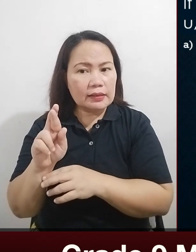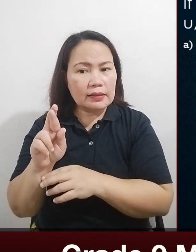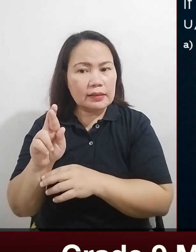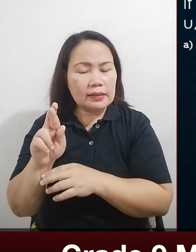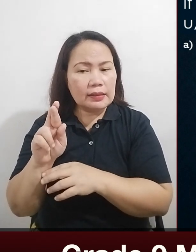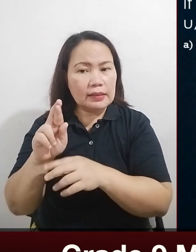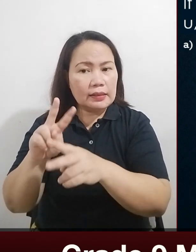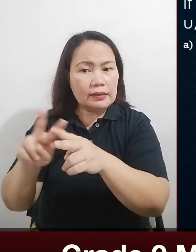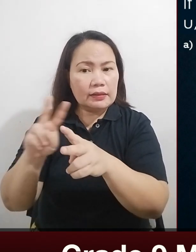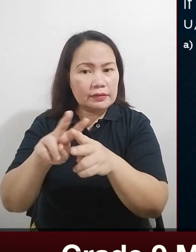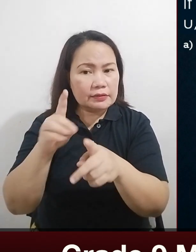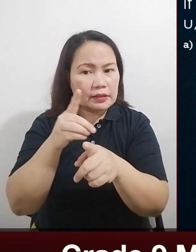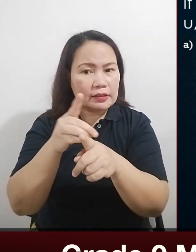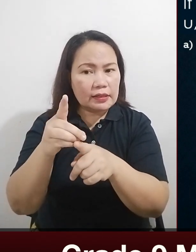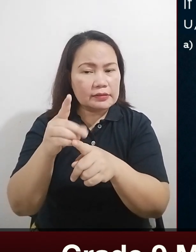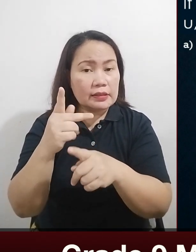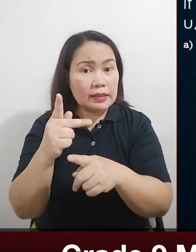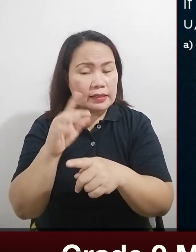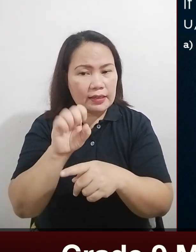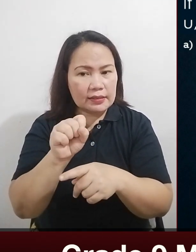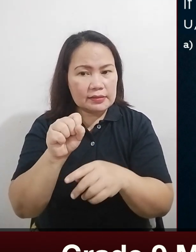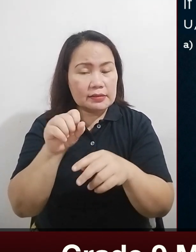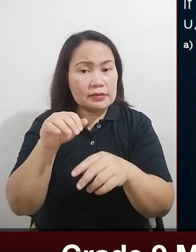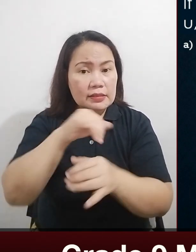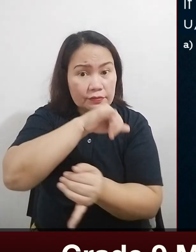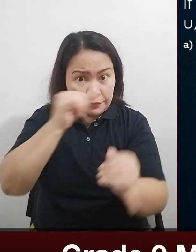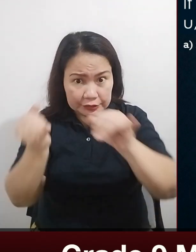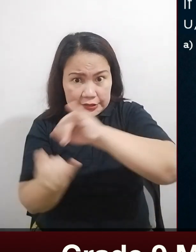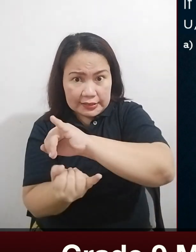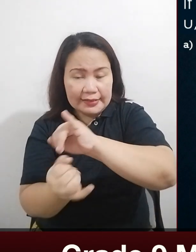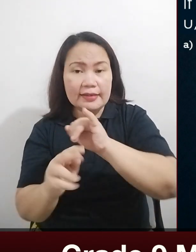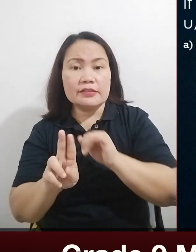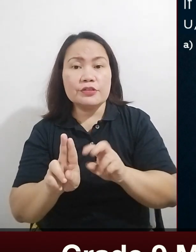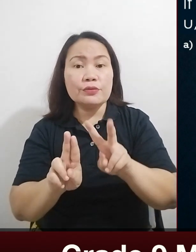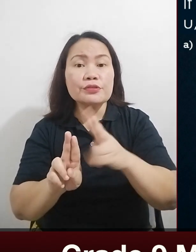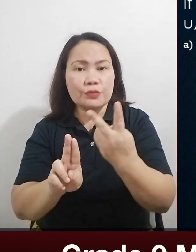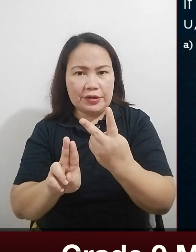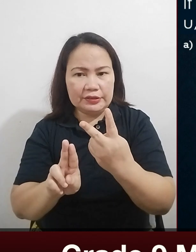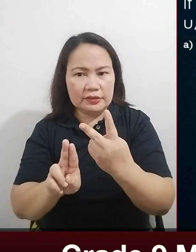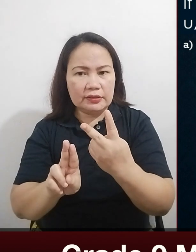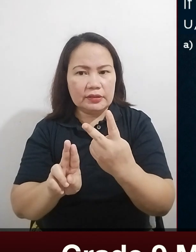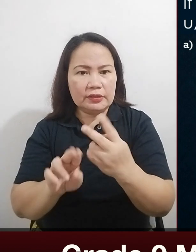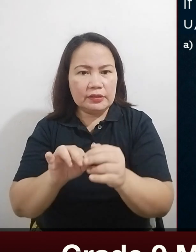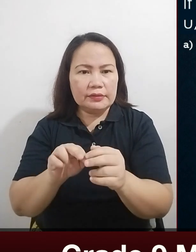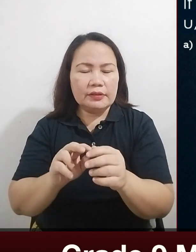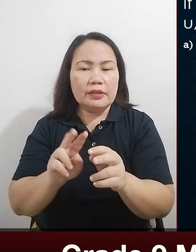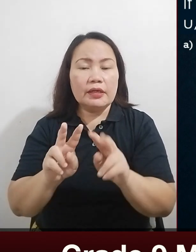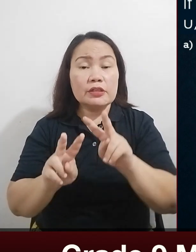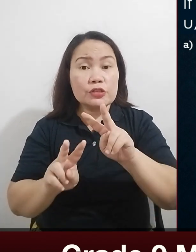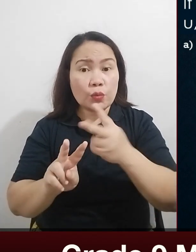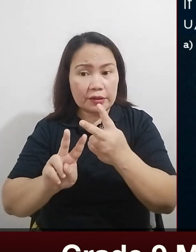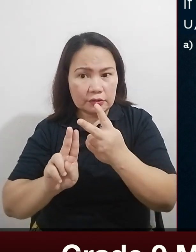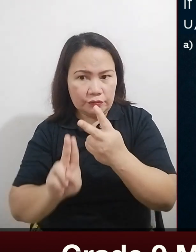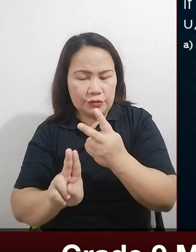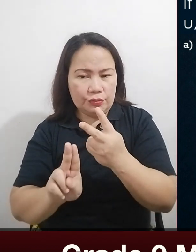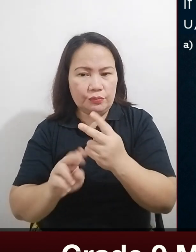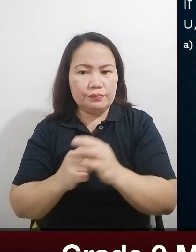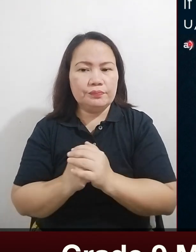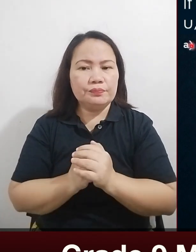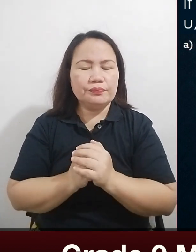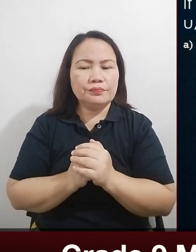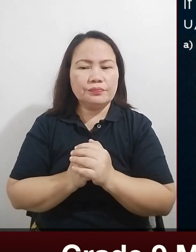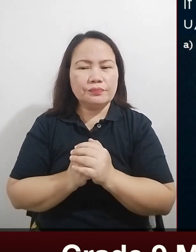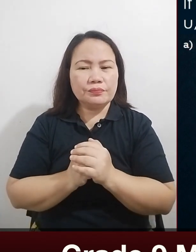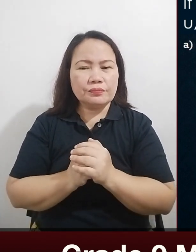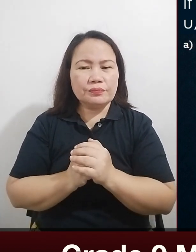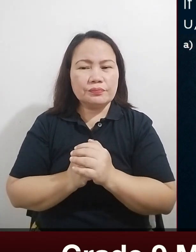is r equals ks over u squared. Okay, kasi square of u,